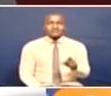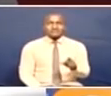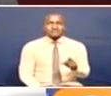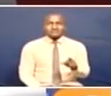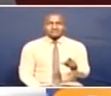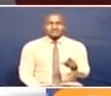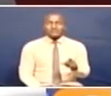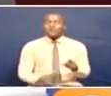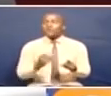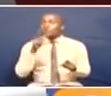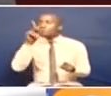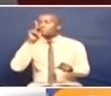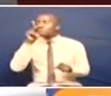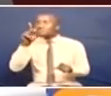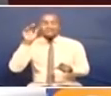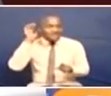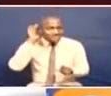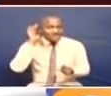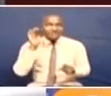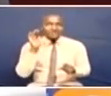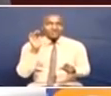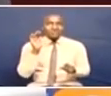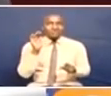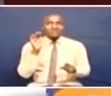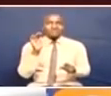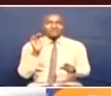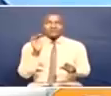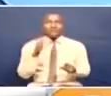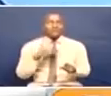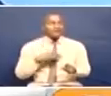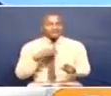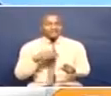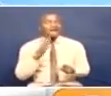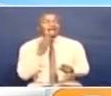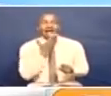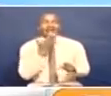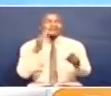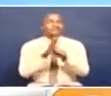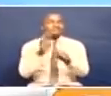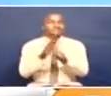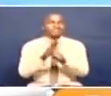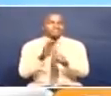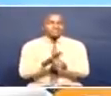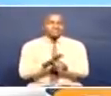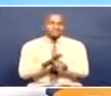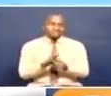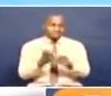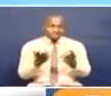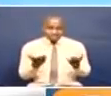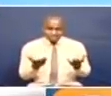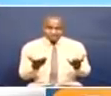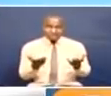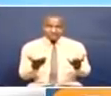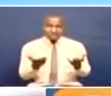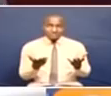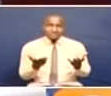that is louder, you know, or has more colorful taste. That's definitely not NASA. you know,